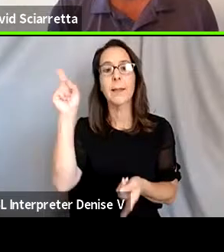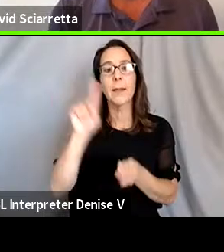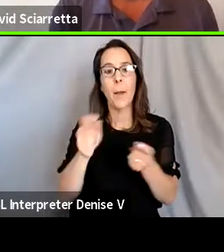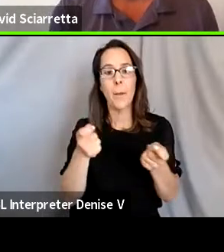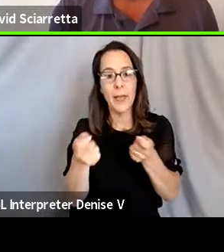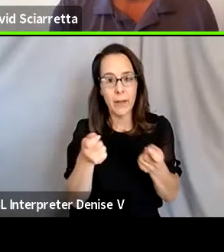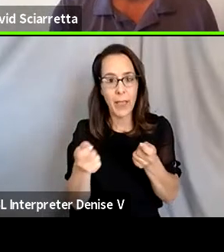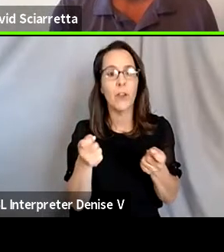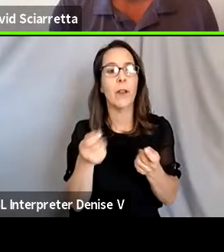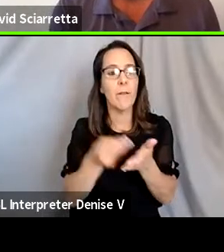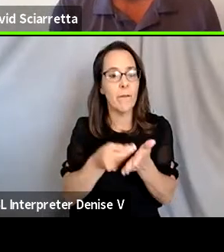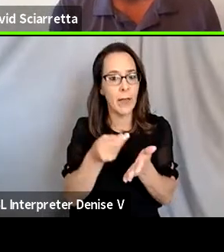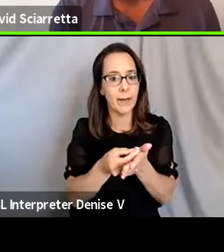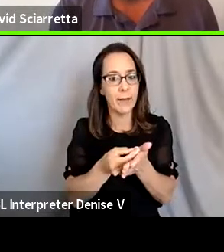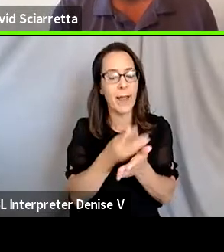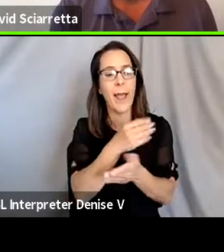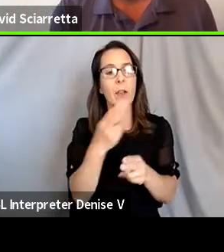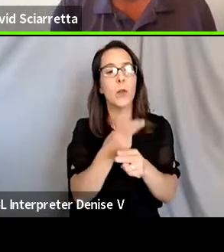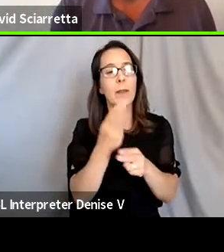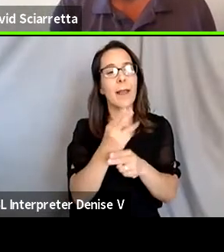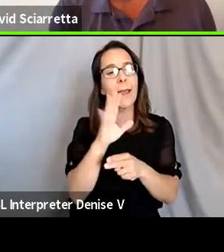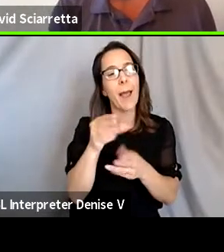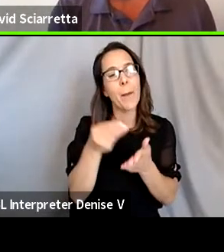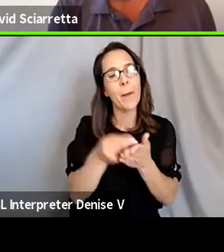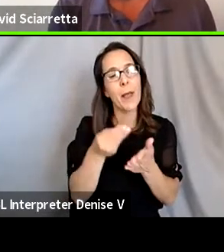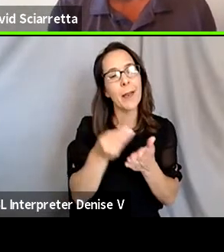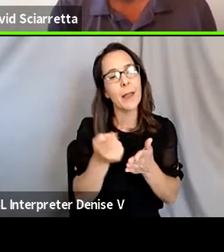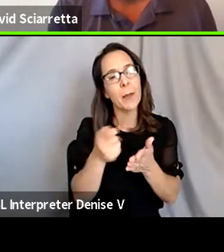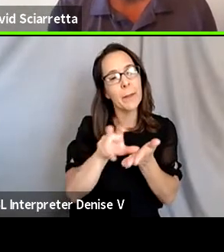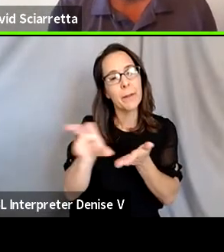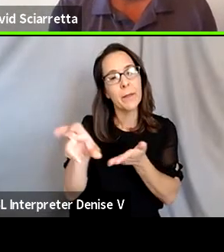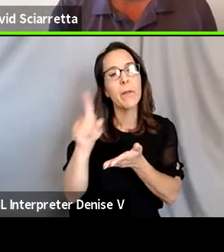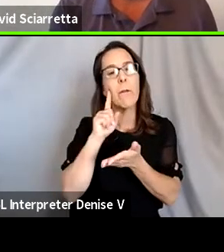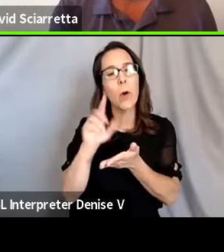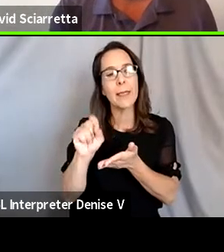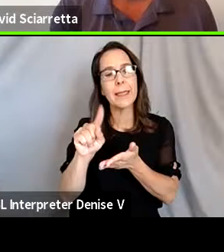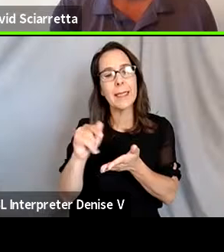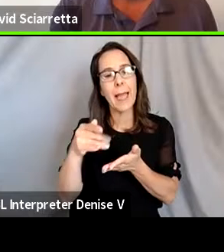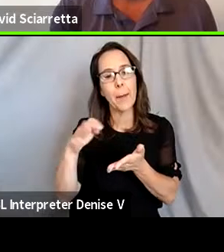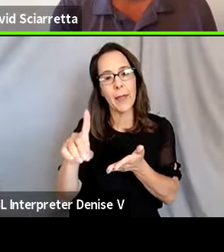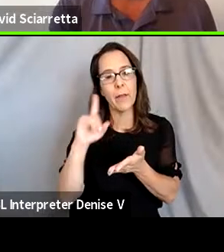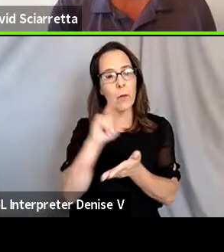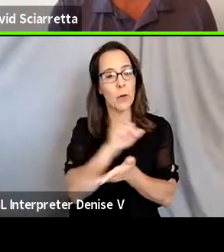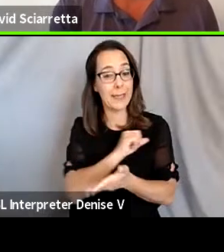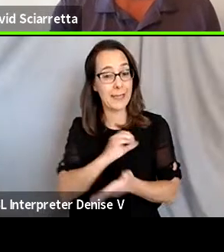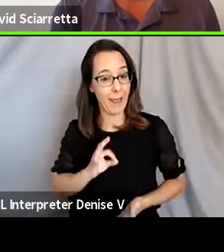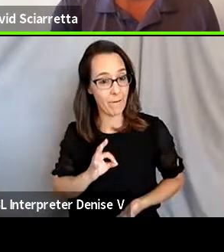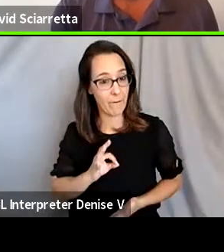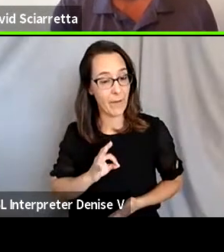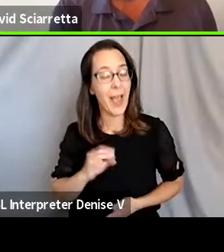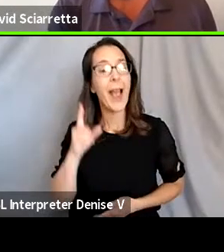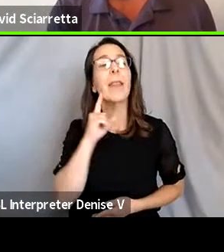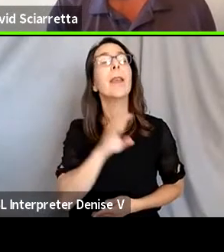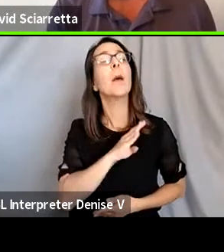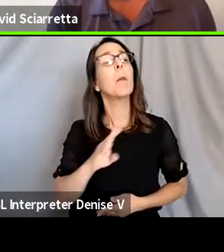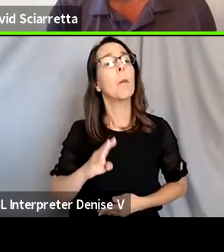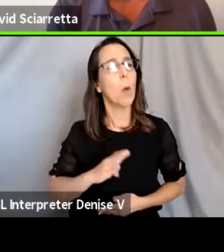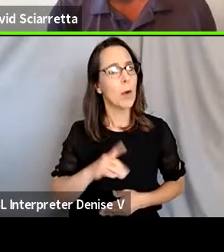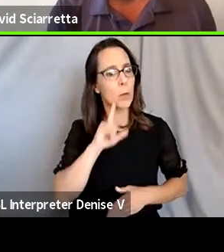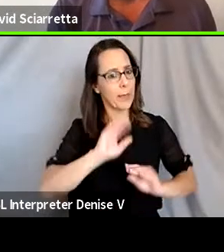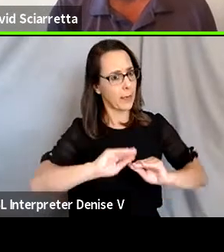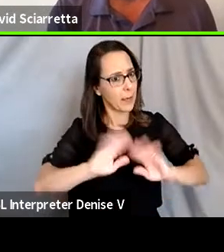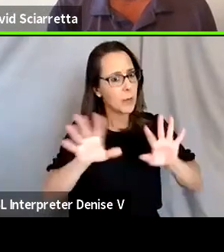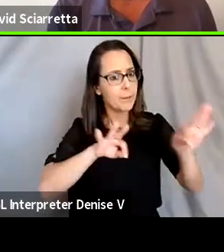those funds for COVID stipends for staff. I think the board was pretty clear in their rationale at the last meeting and